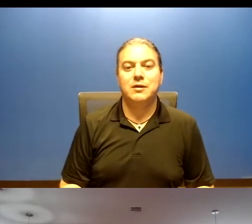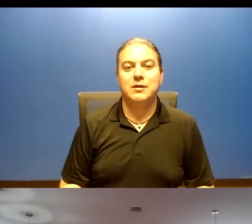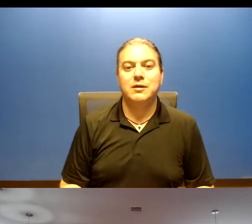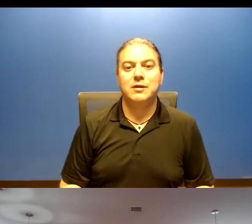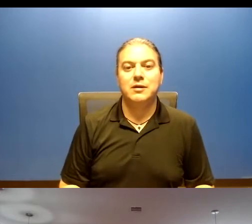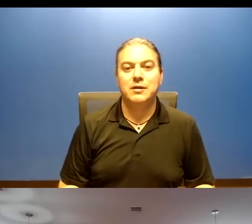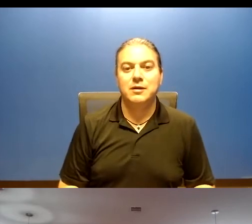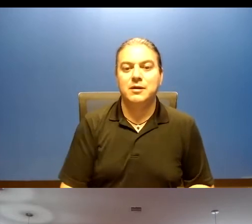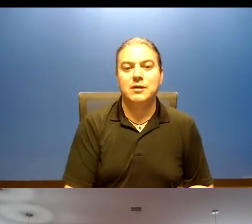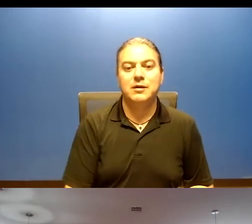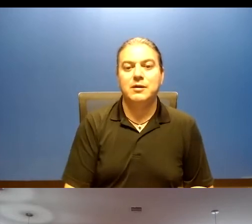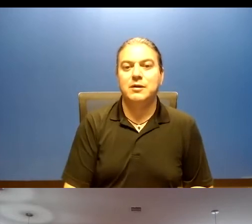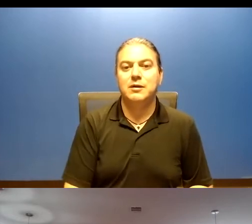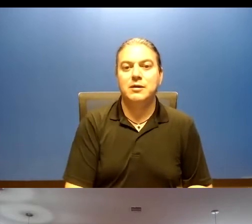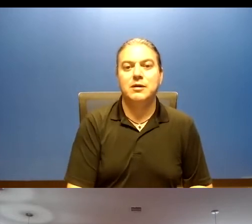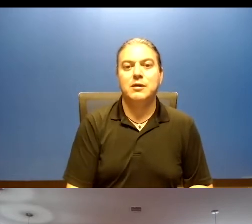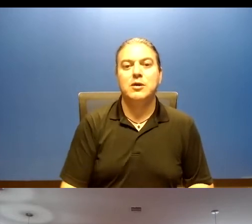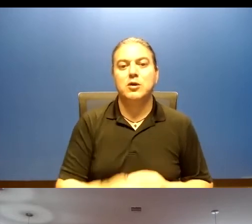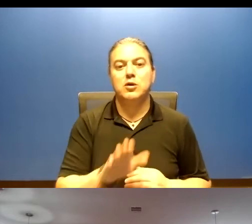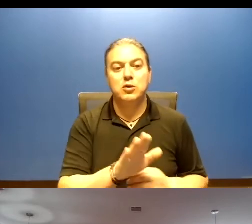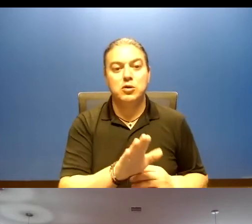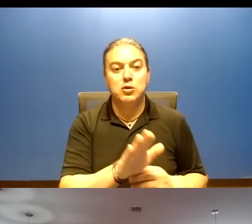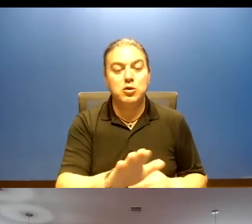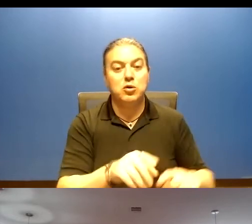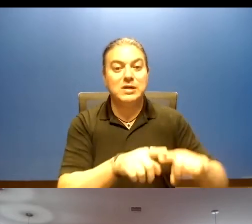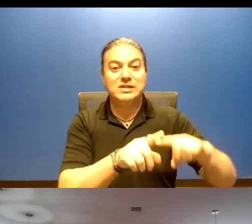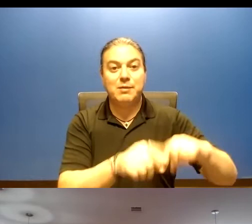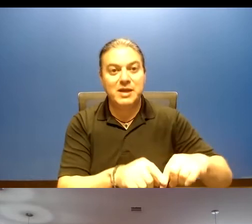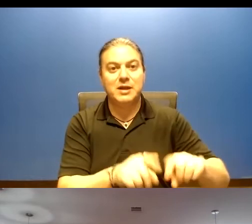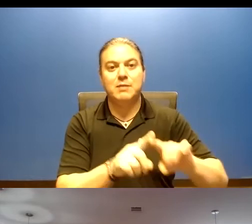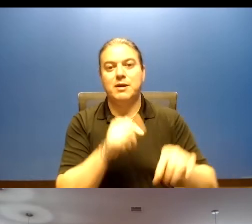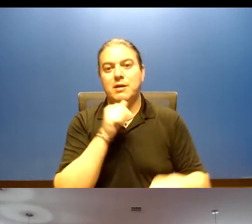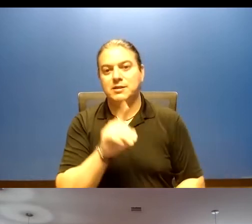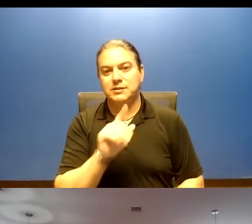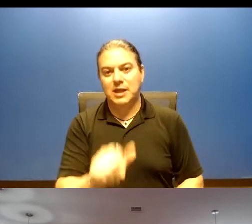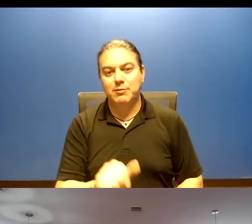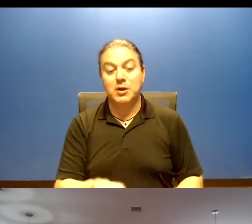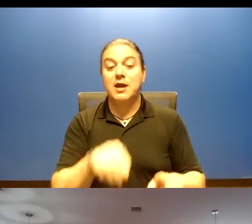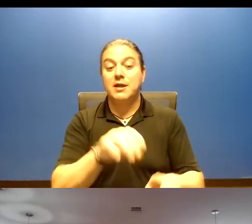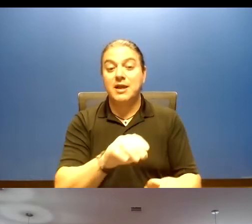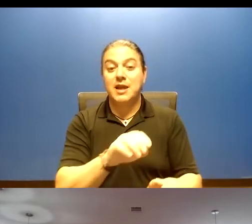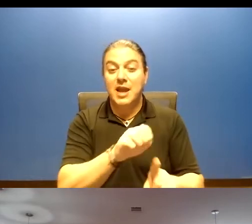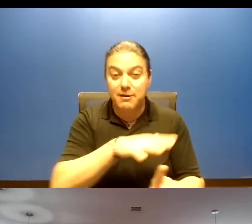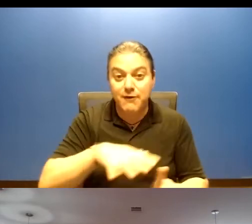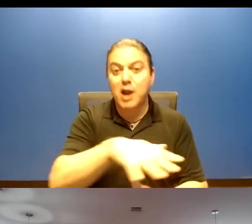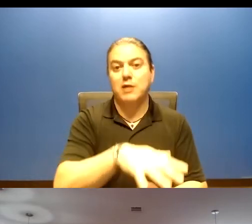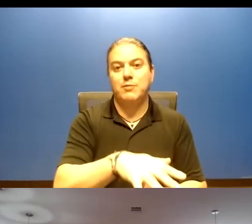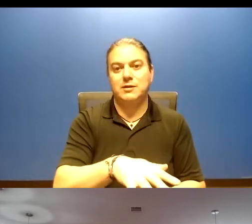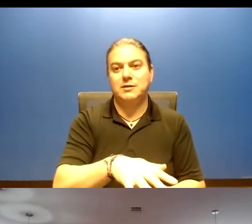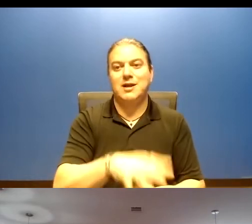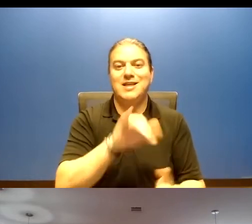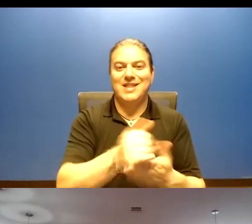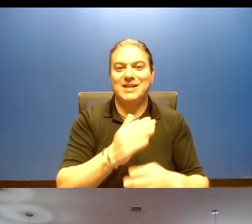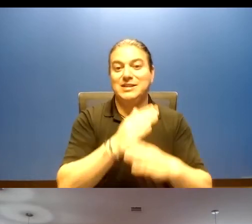necessarily disabled. It's the environment that is creating that barrier. And I think that is one of the best examples I've heard in a very